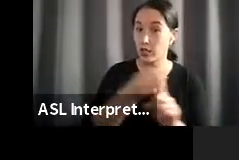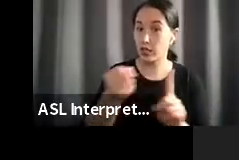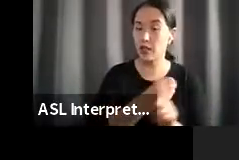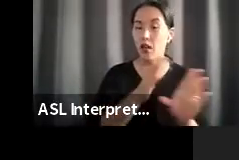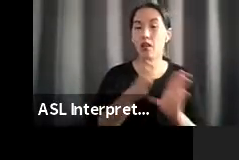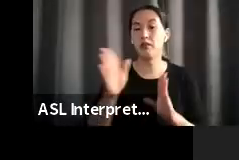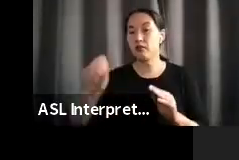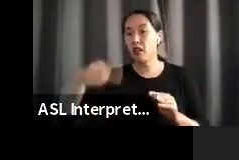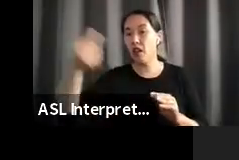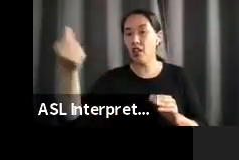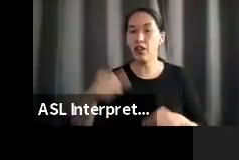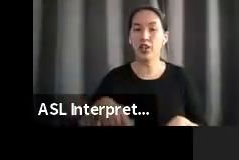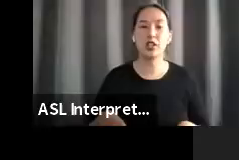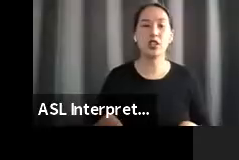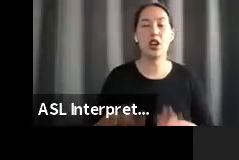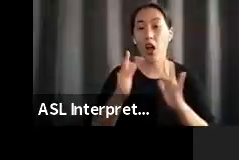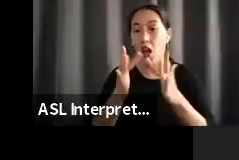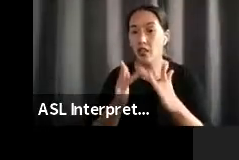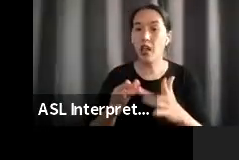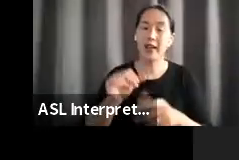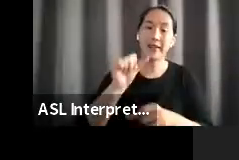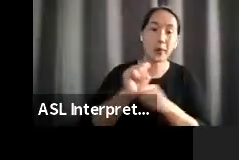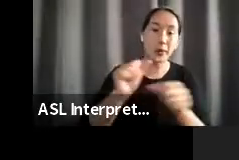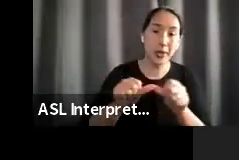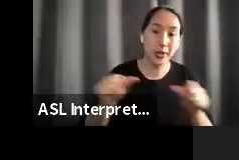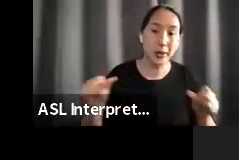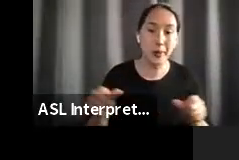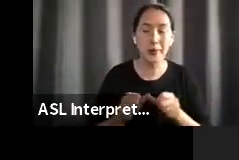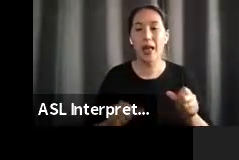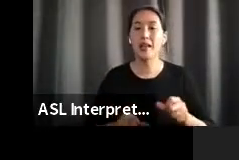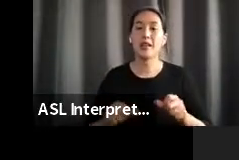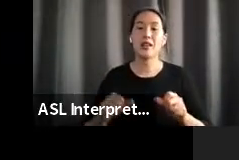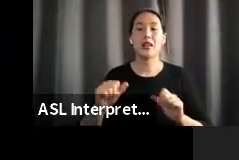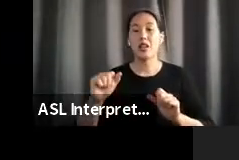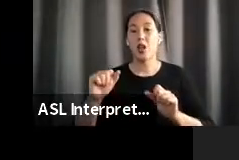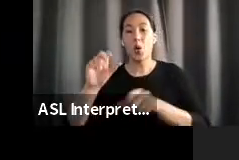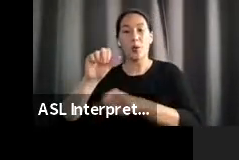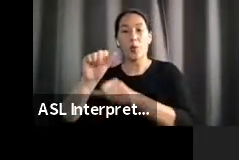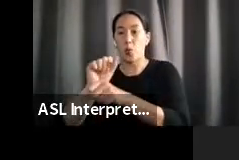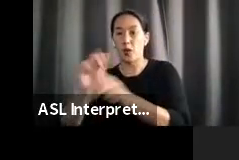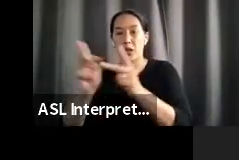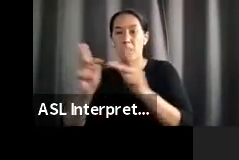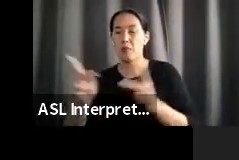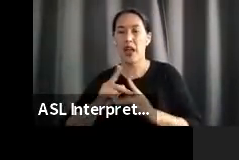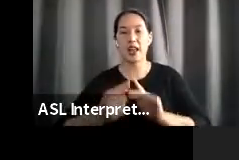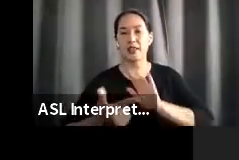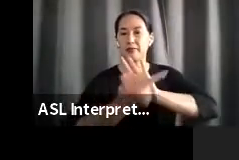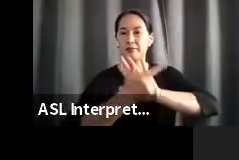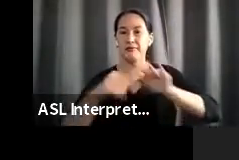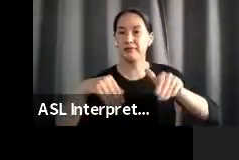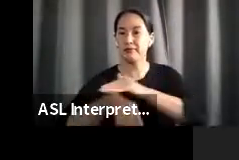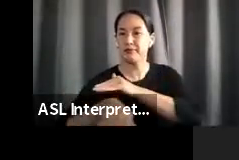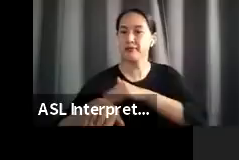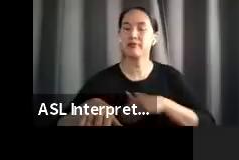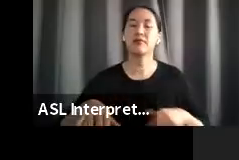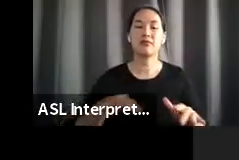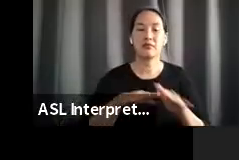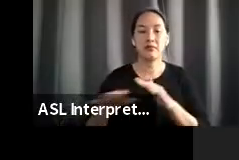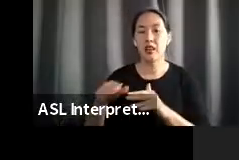at, spat on, online, workplace discrimination, bar from establishment, vandalism, graffiti, bar from transportation,